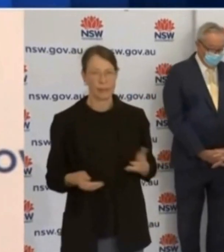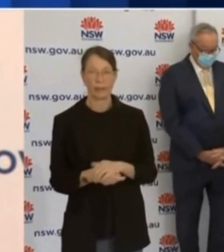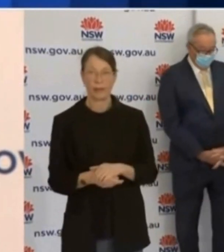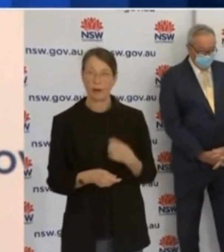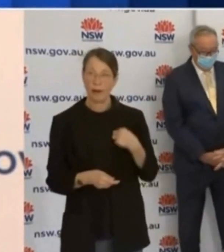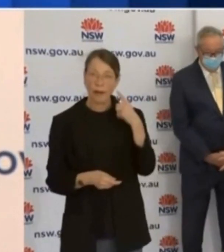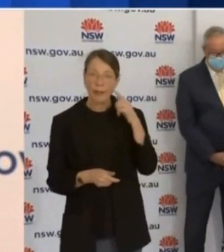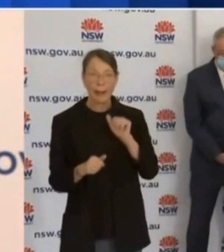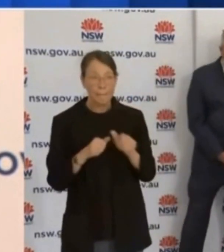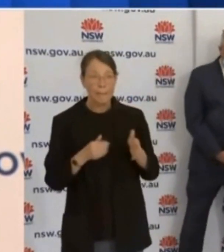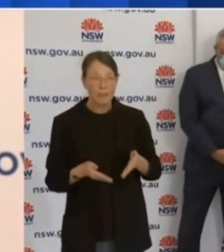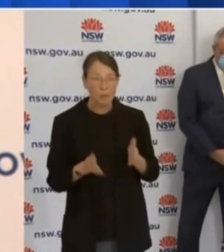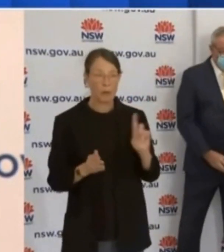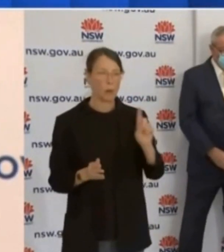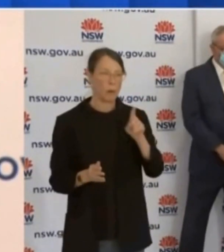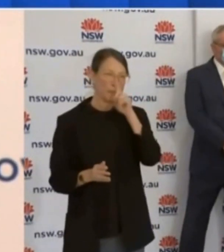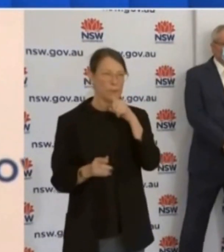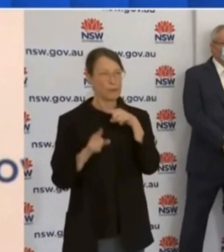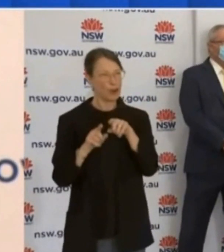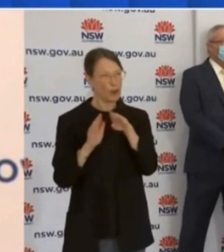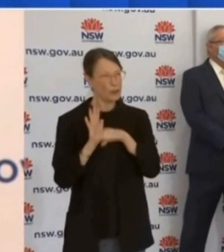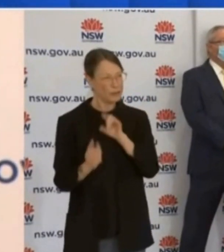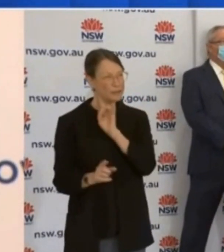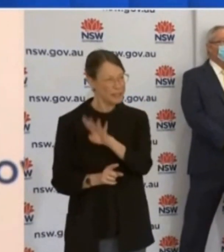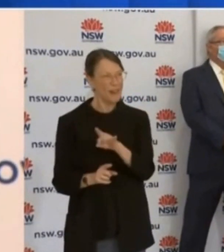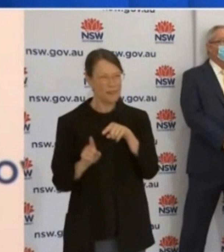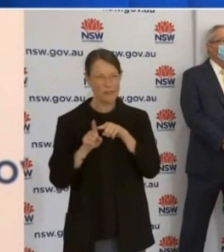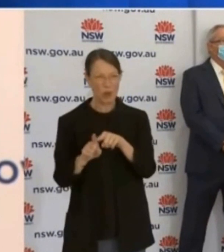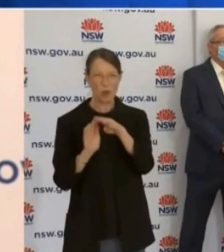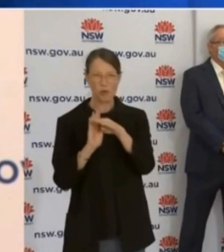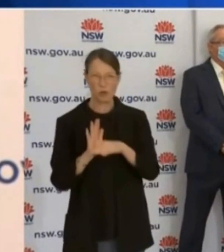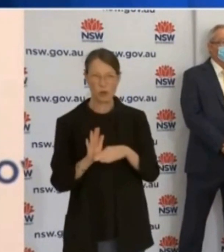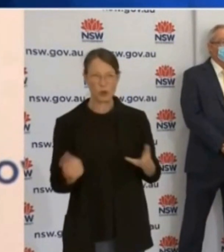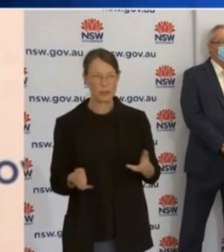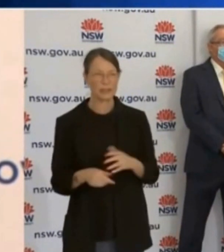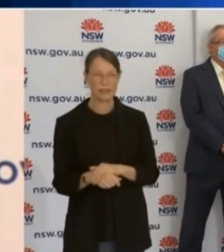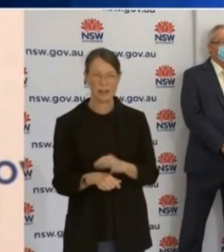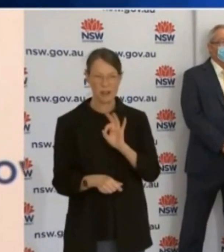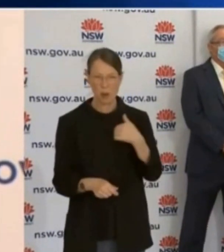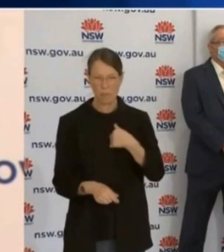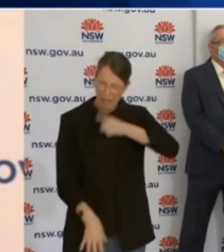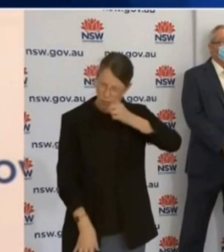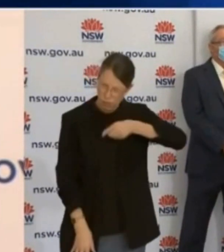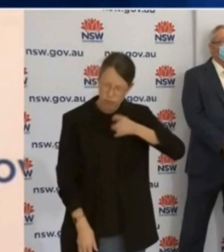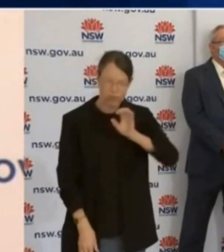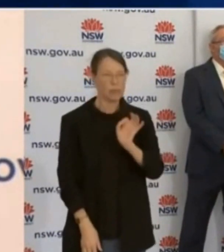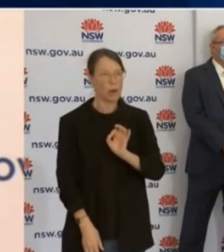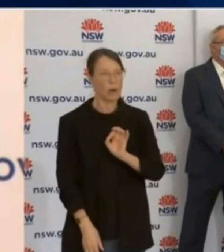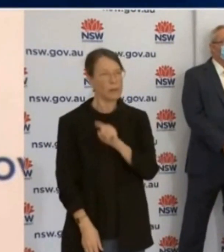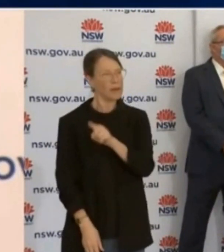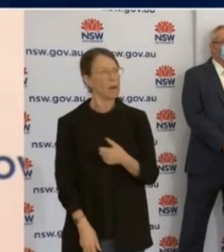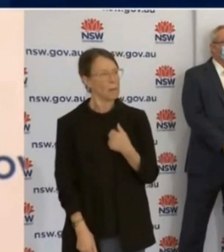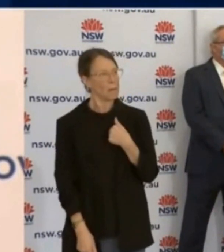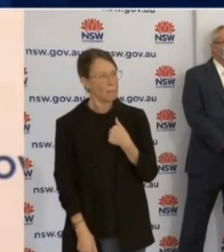quickest is that people abide by the public health orders themselves. What we are seeing is people making conscious decisions to